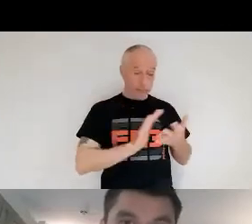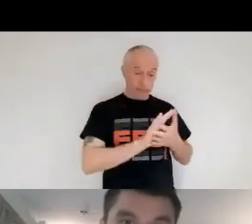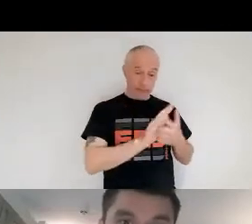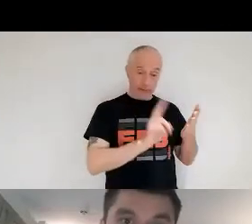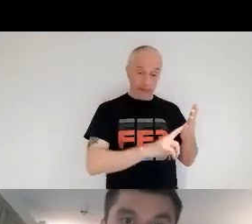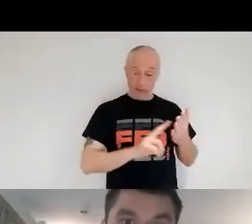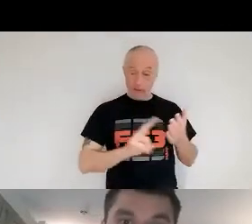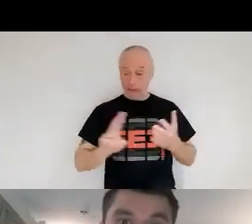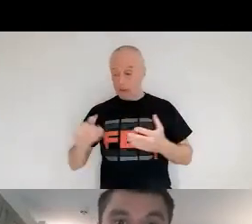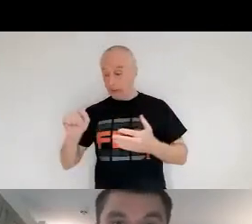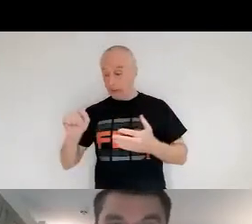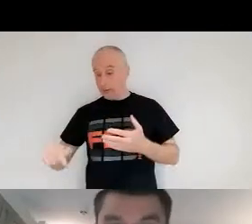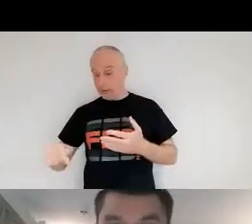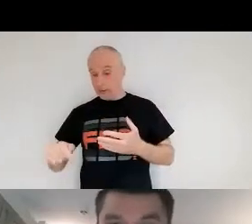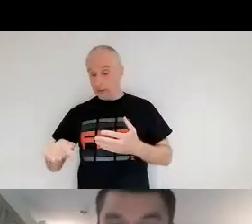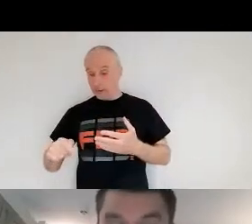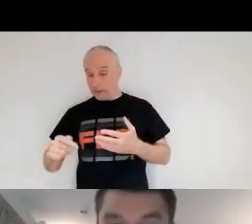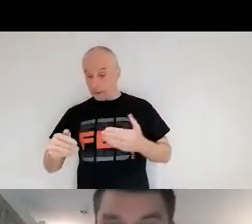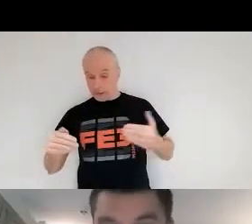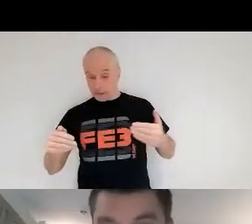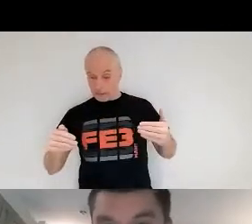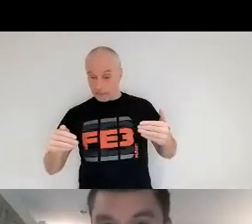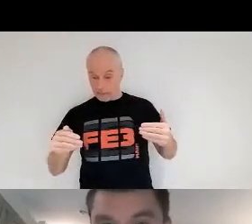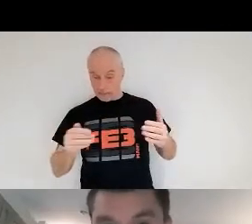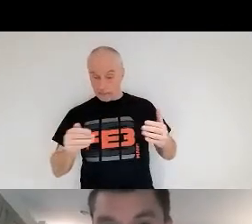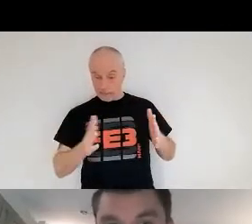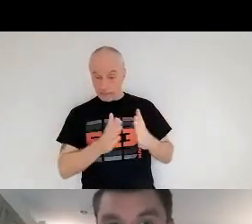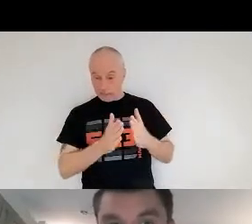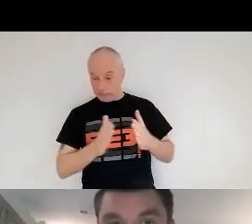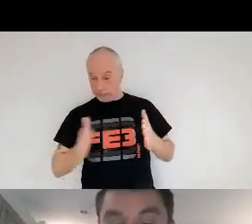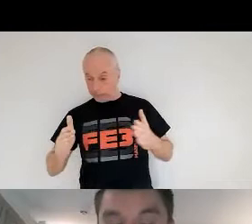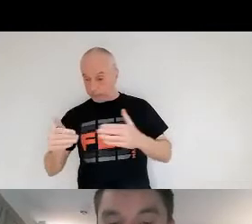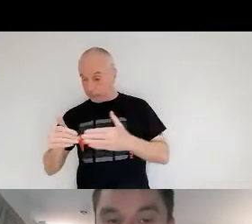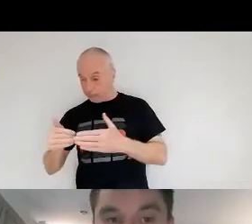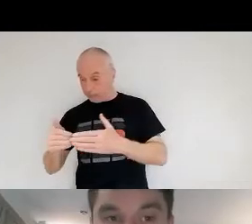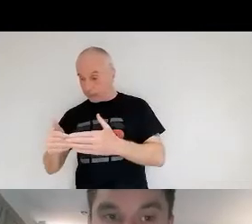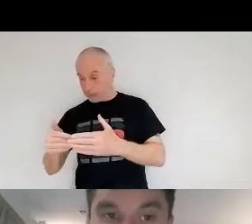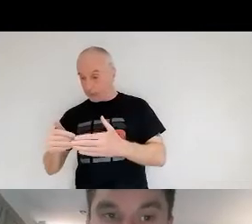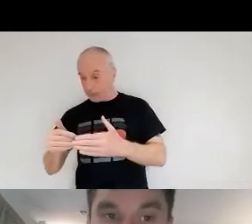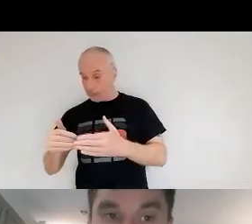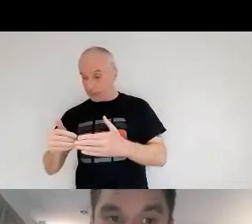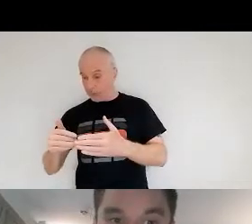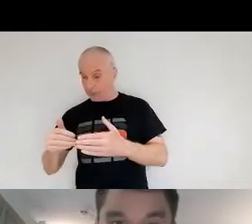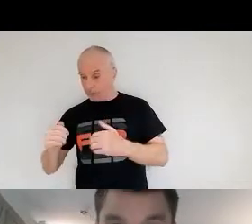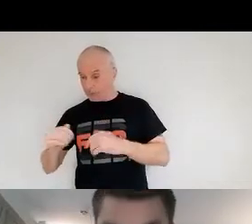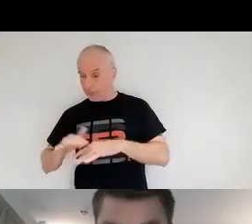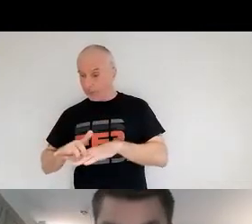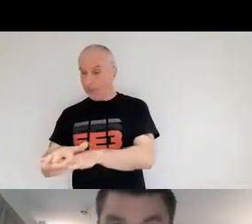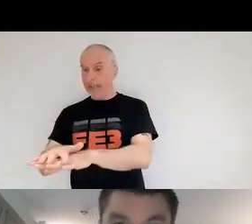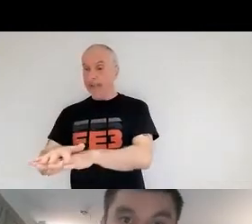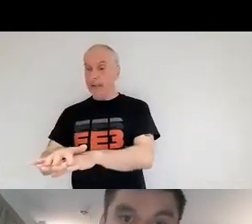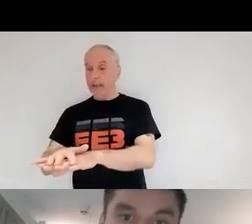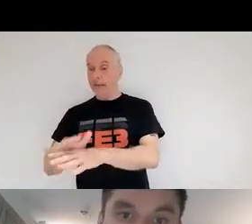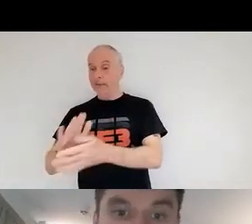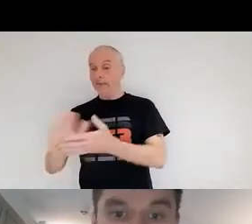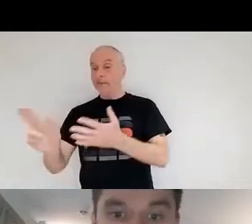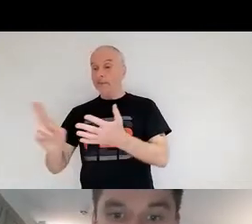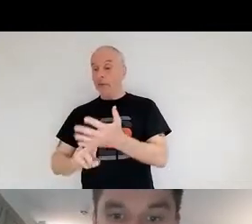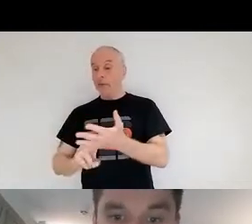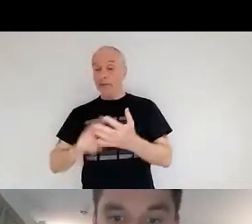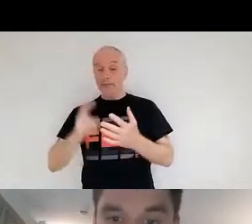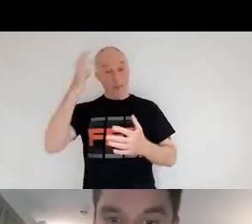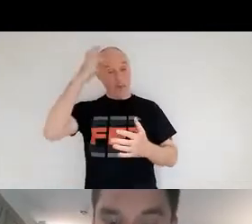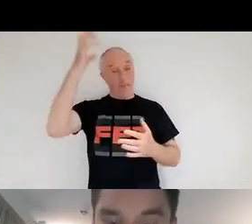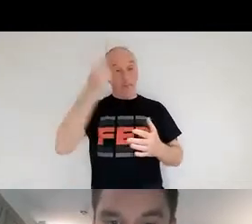can enable blending. And the government's set out two prerequisites to enable what they've dubbed a policy decision, which